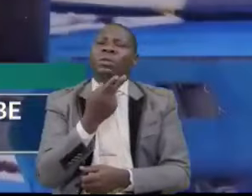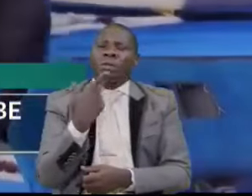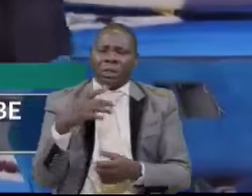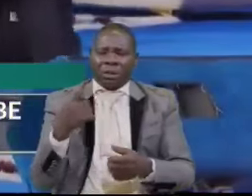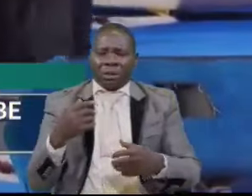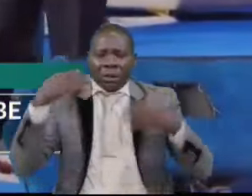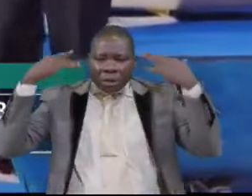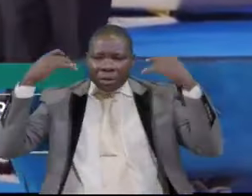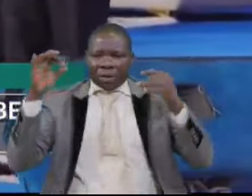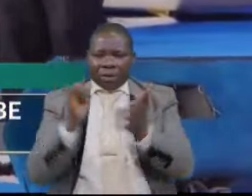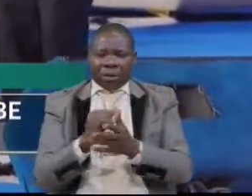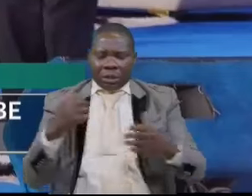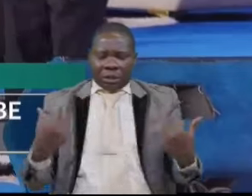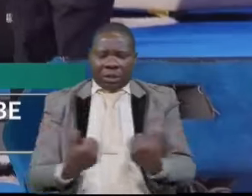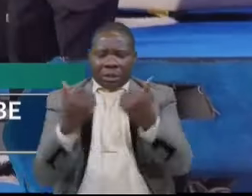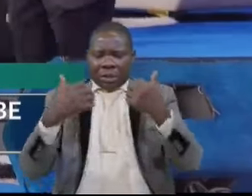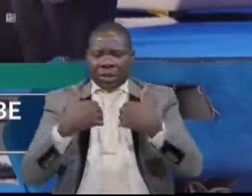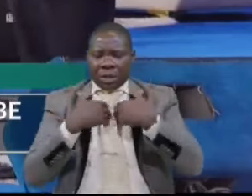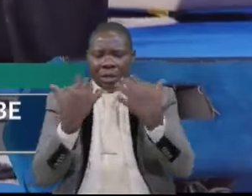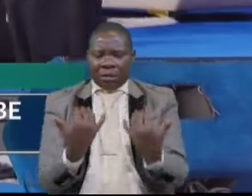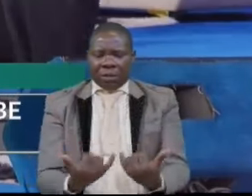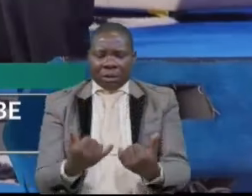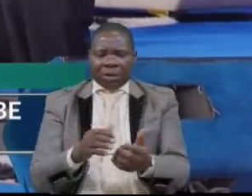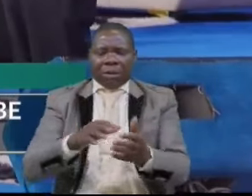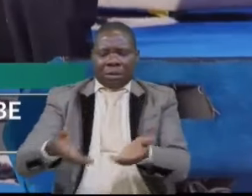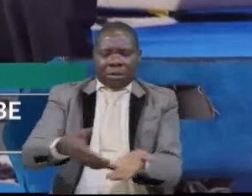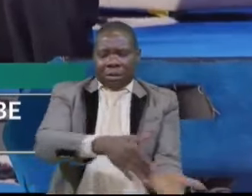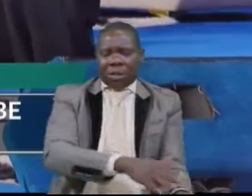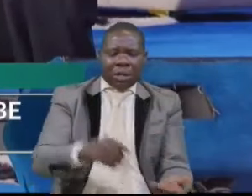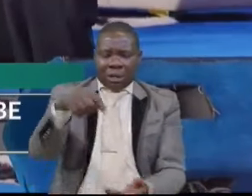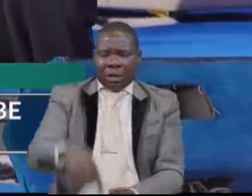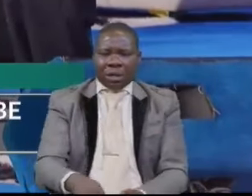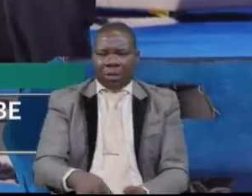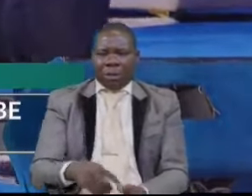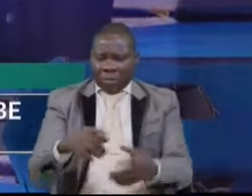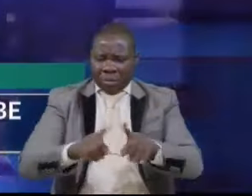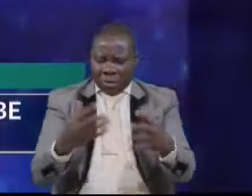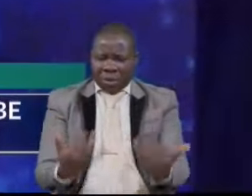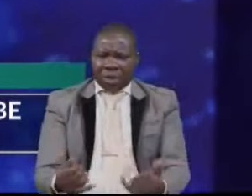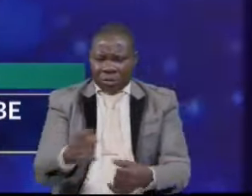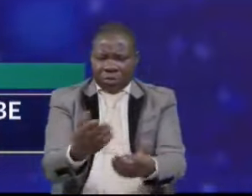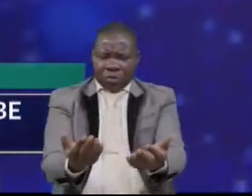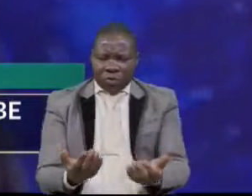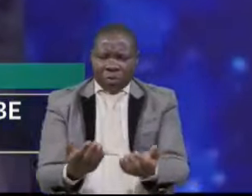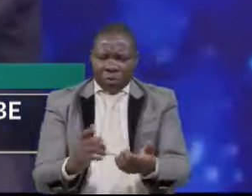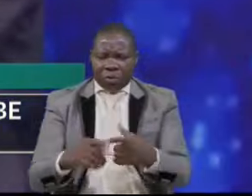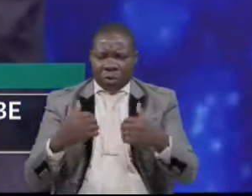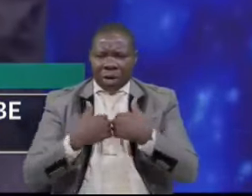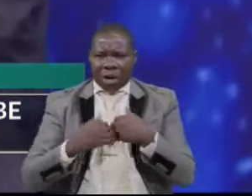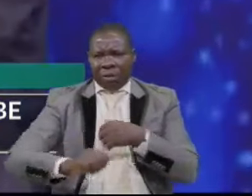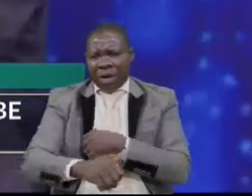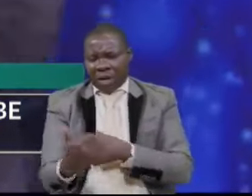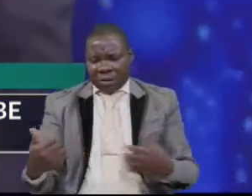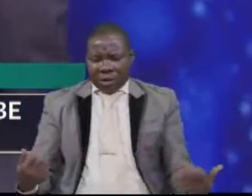has now dwindled and died down. But now you want to have another challenge in